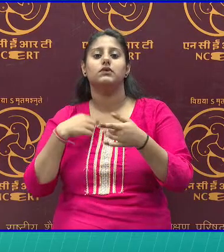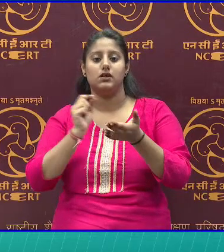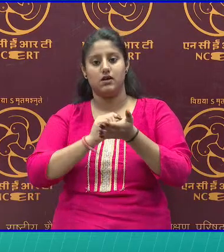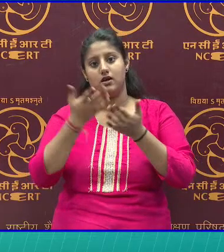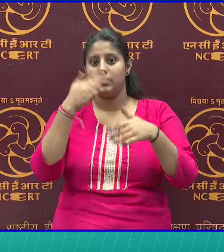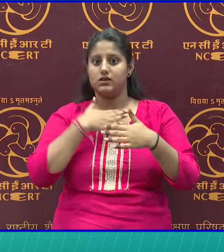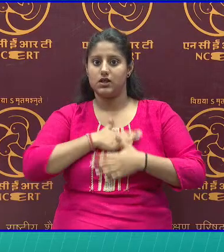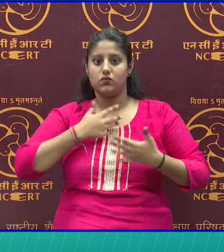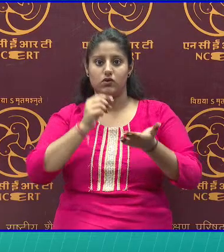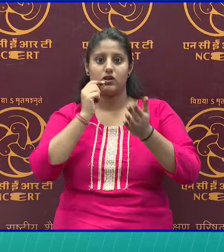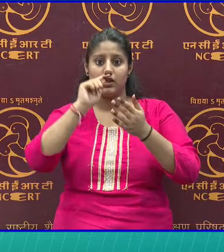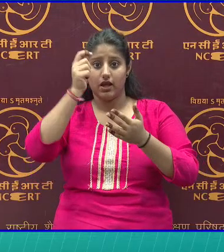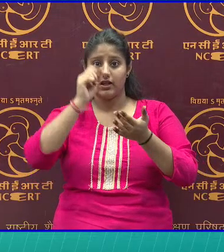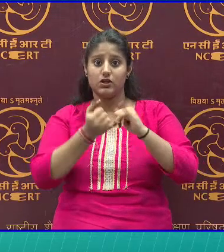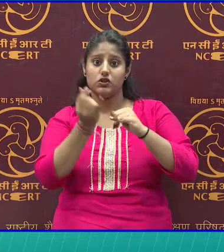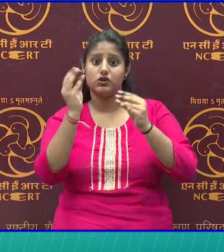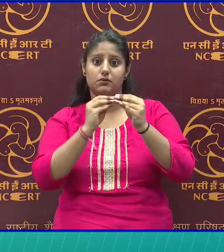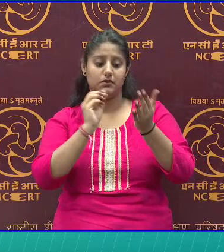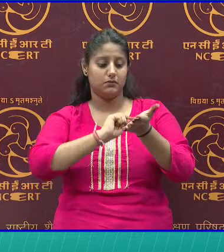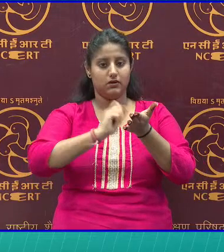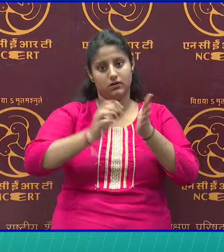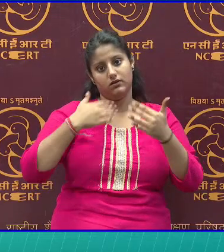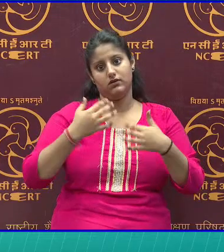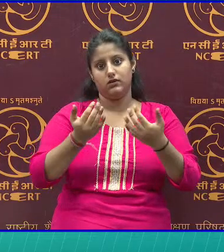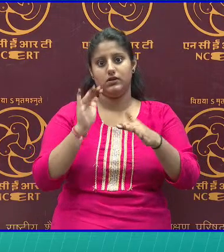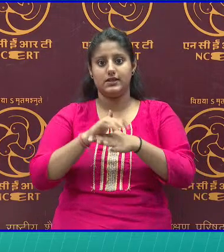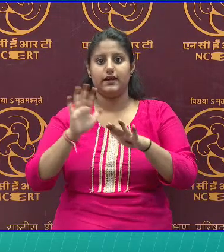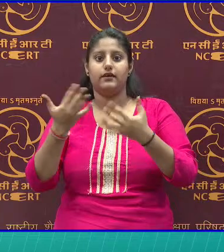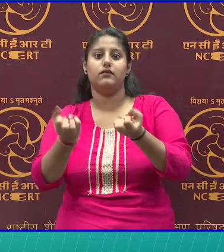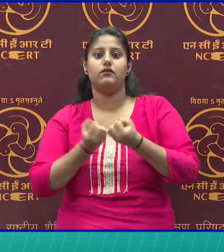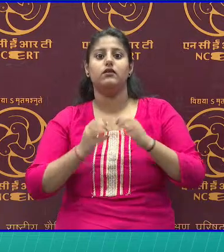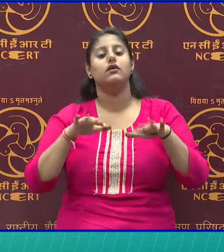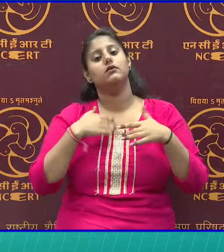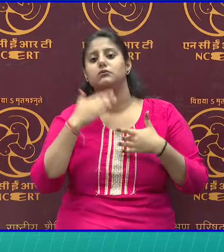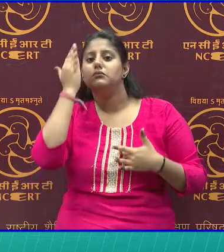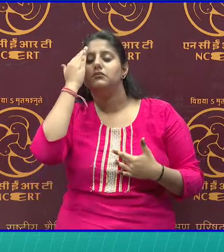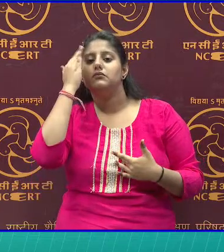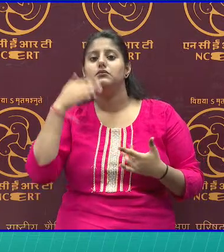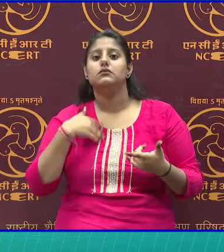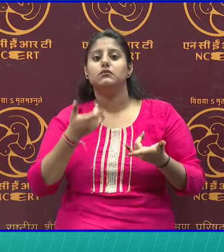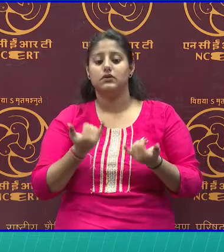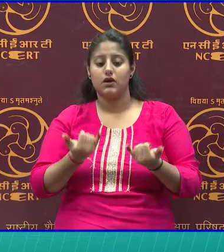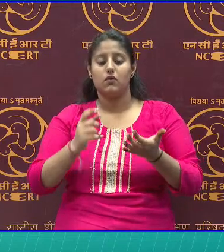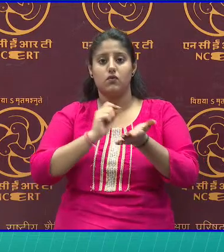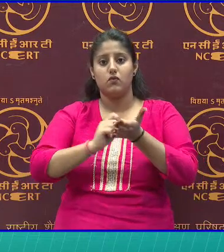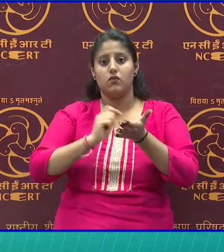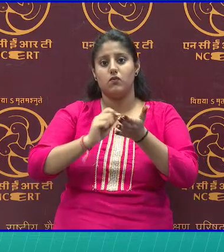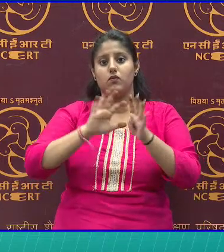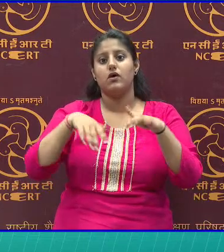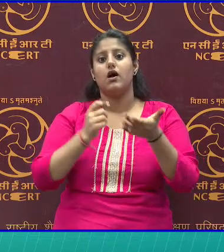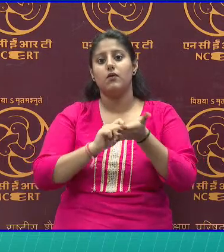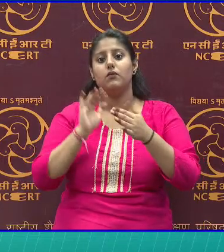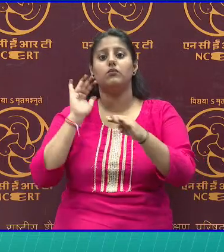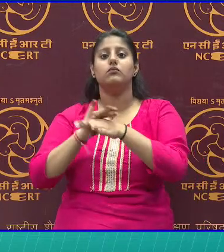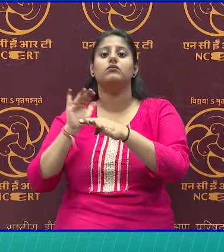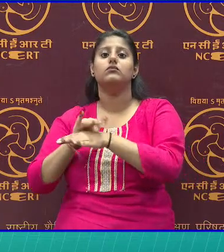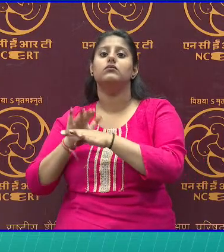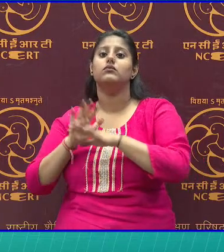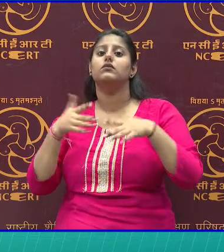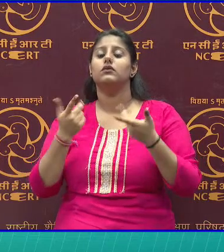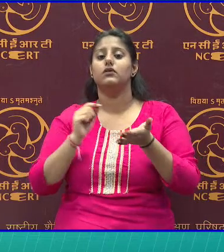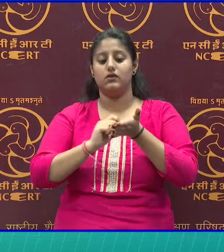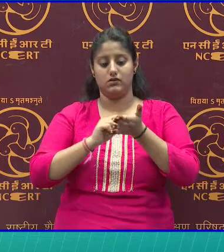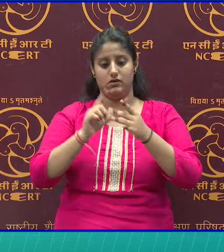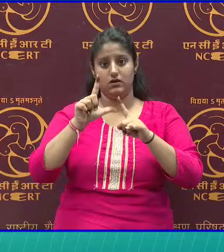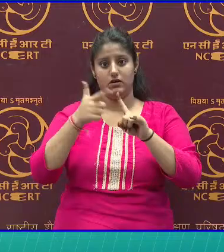and then we used to wait for receiving letters as well. But now the children may not be that familiarized with letter writing. So we